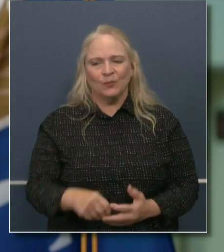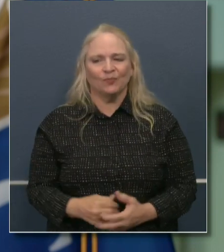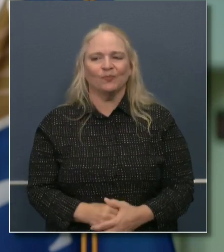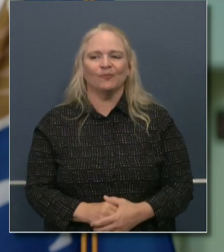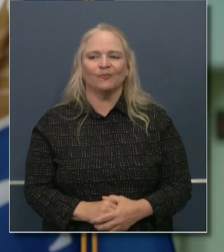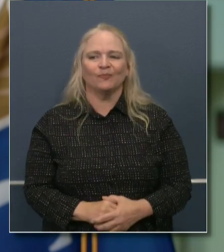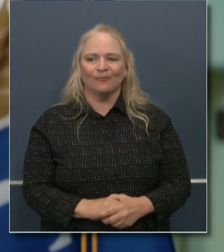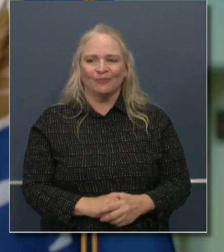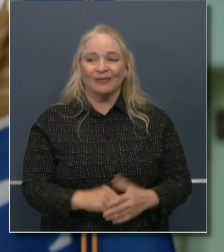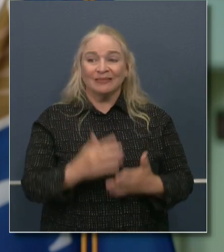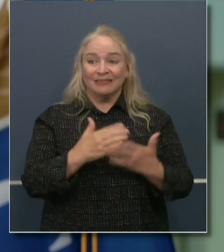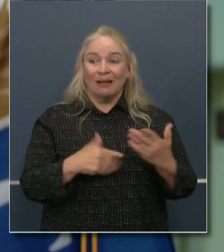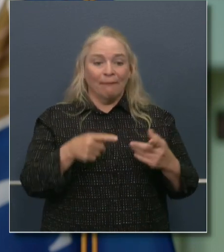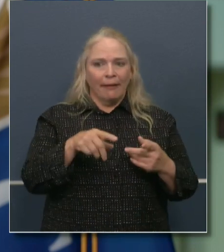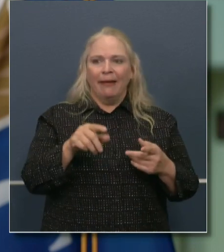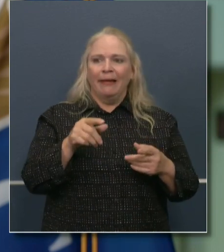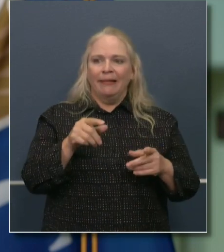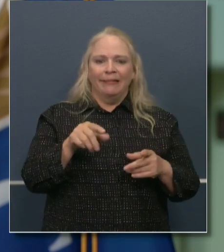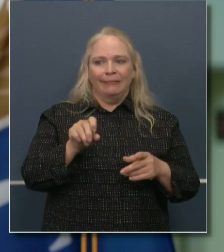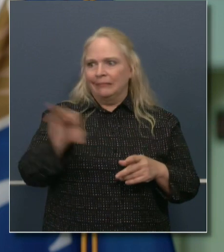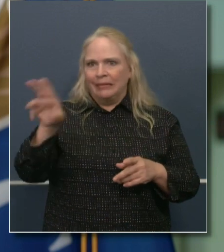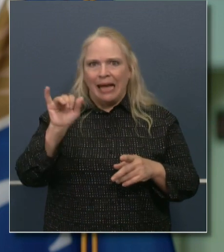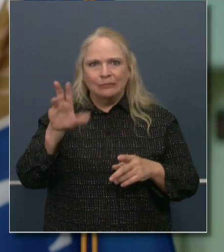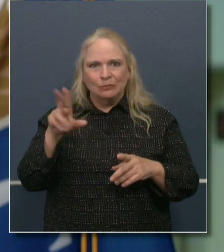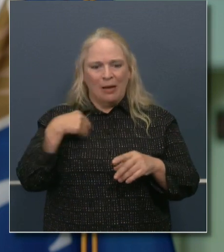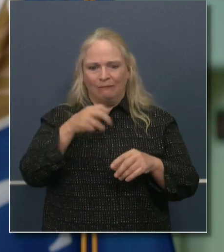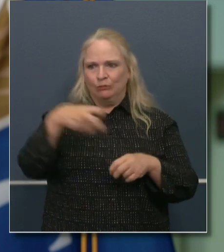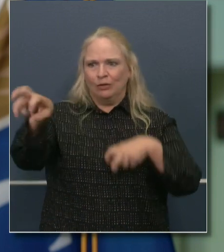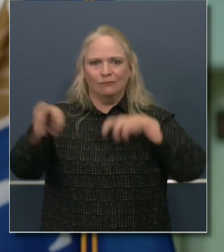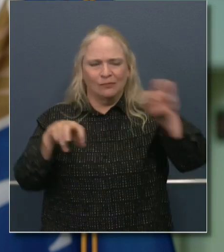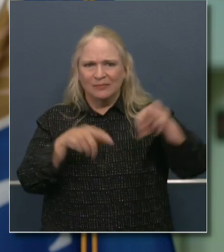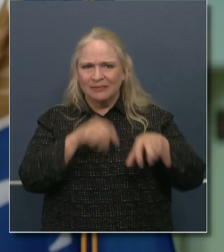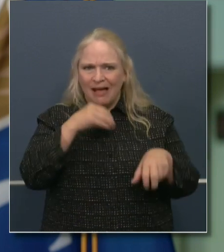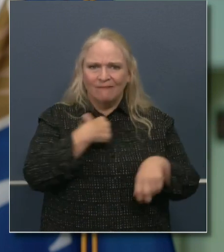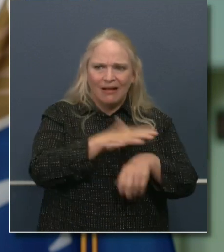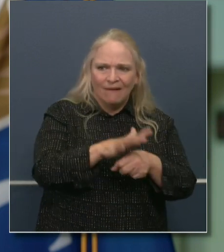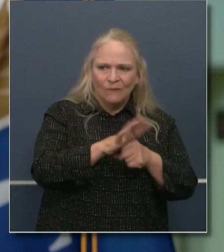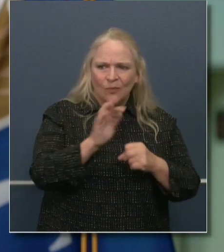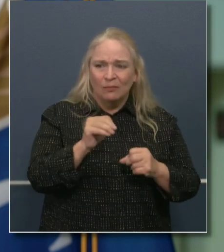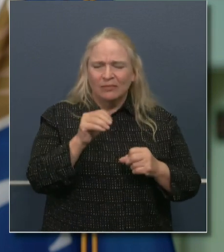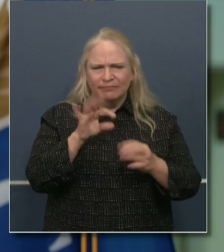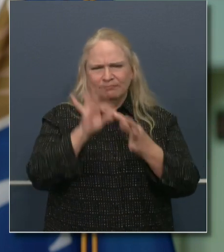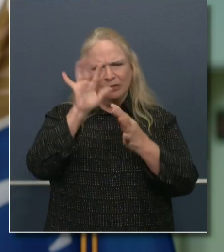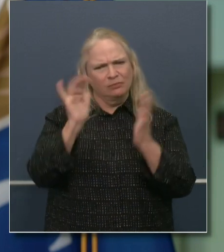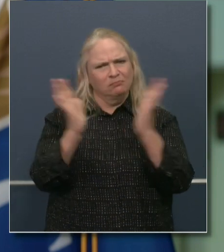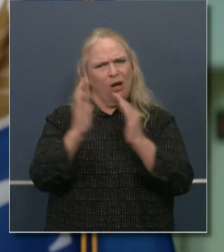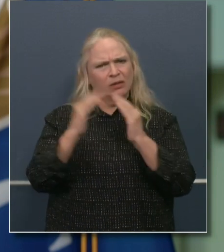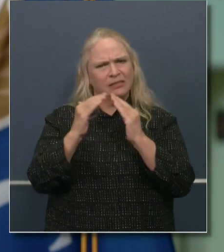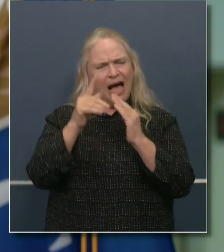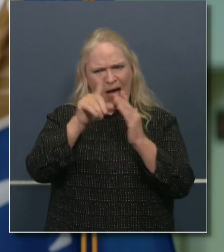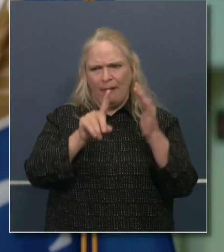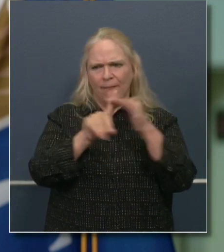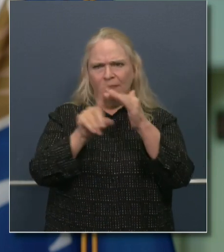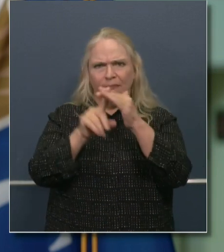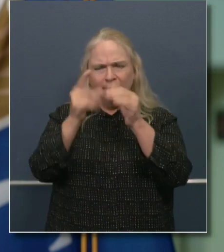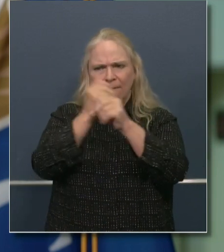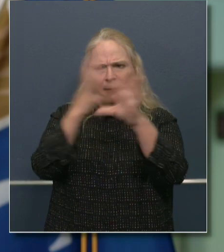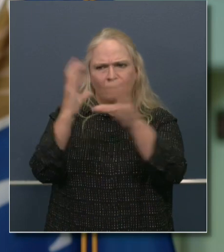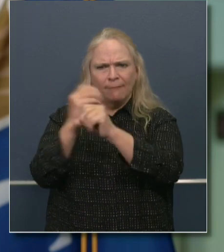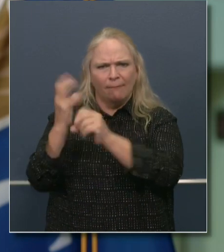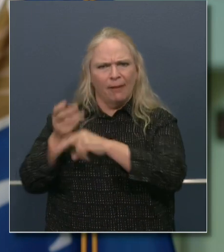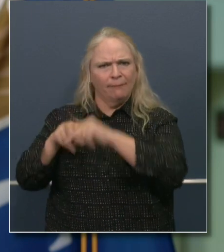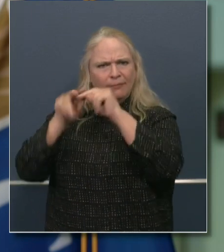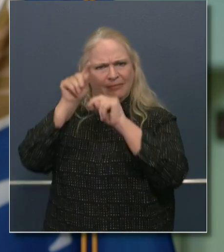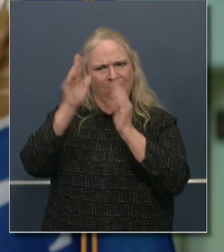hospitalization concerns presenting themselves, particularly in rural parts of the state that may mask their